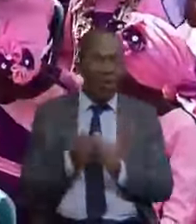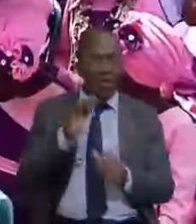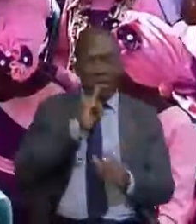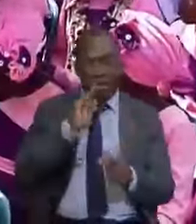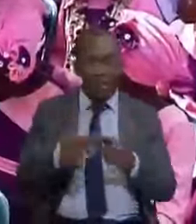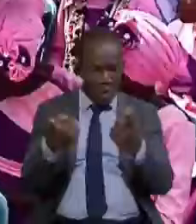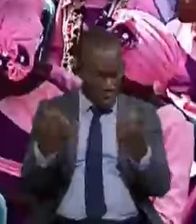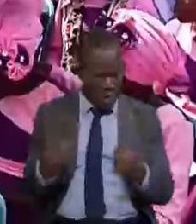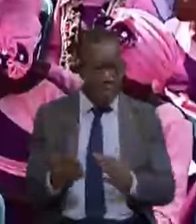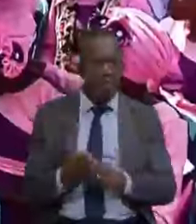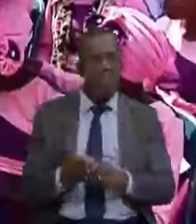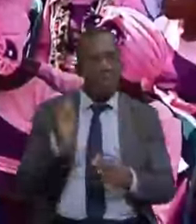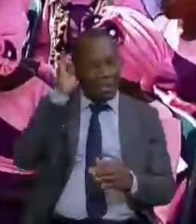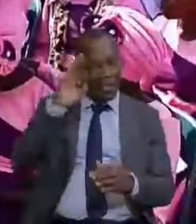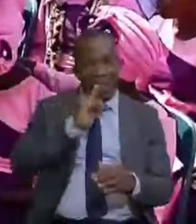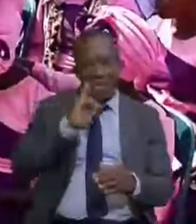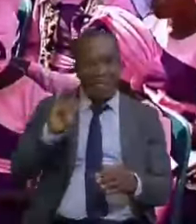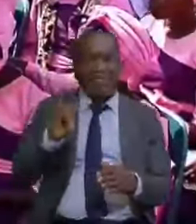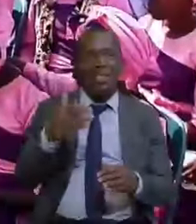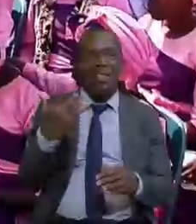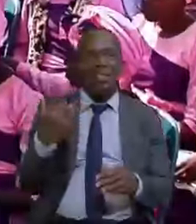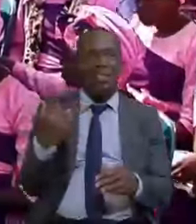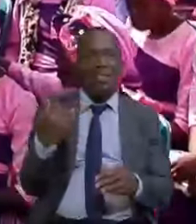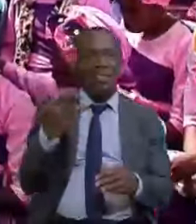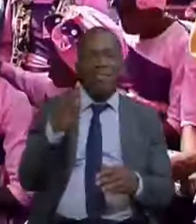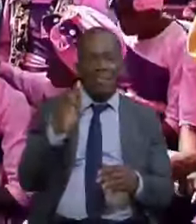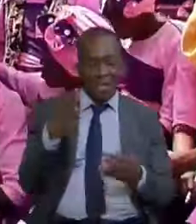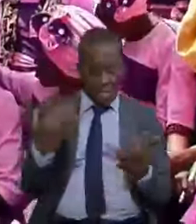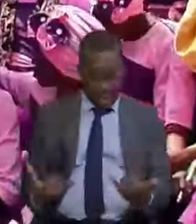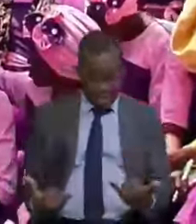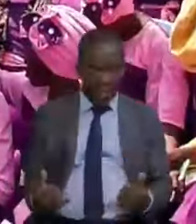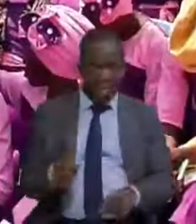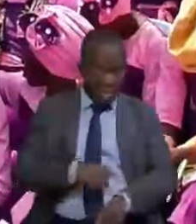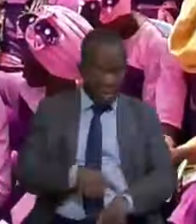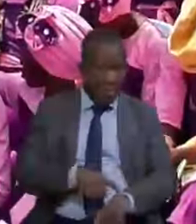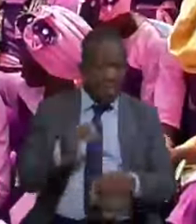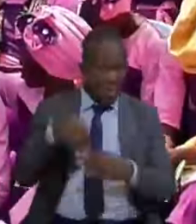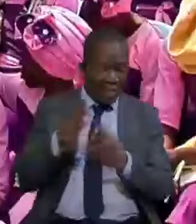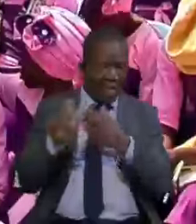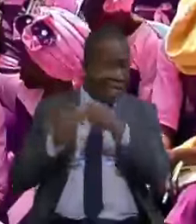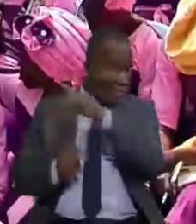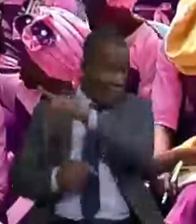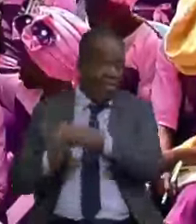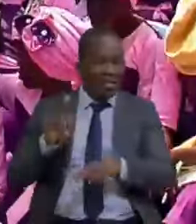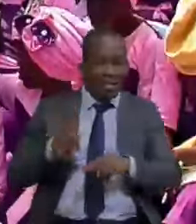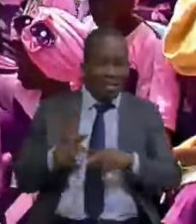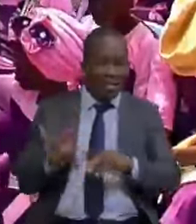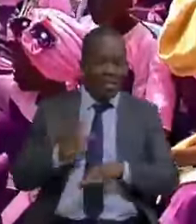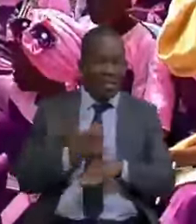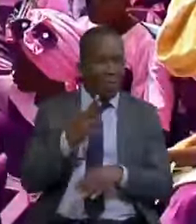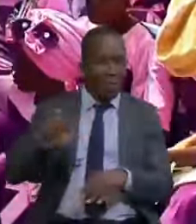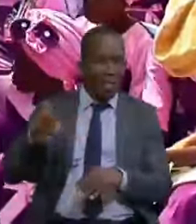the present moment in heaven, sitting on the right hand of majesty on high.